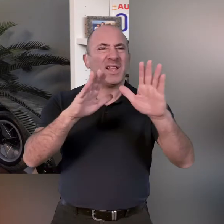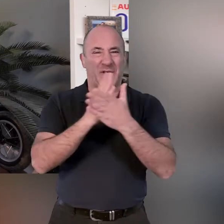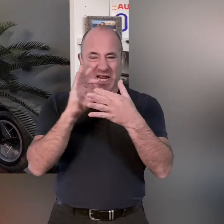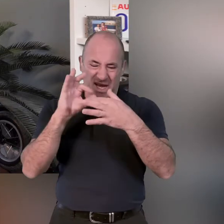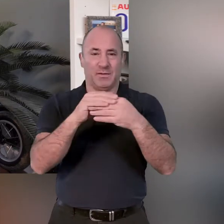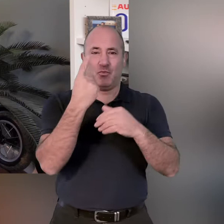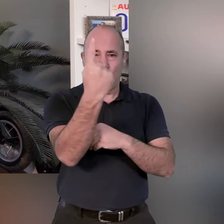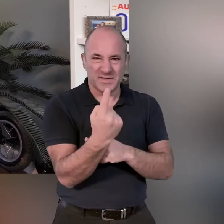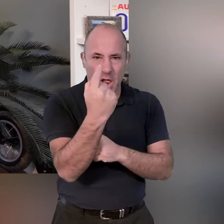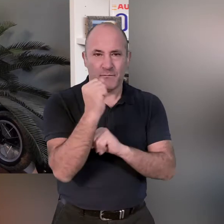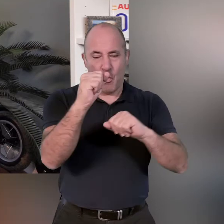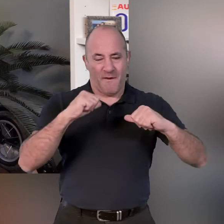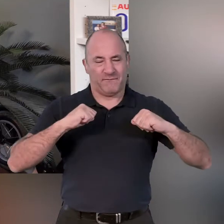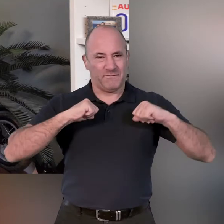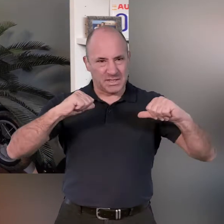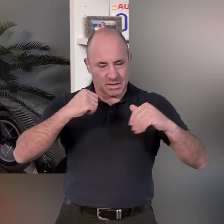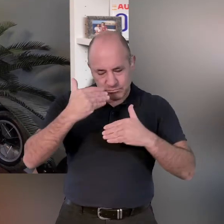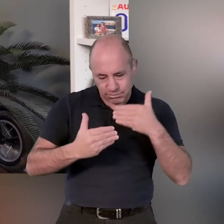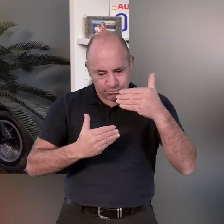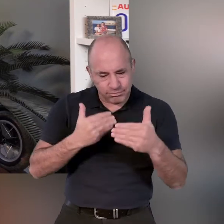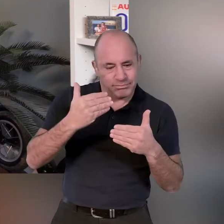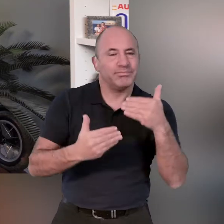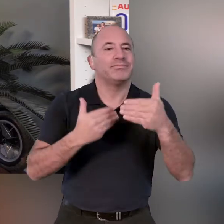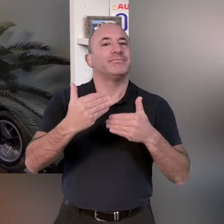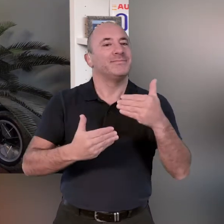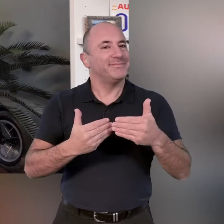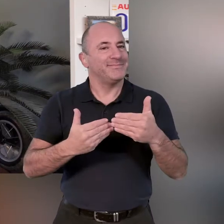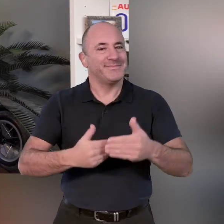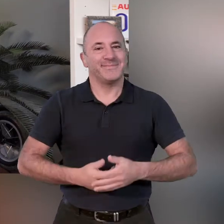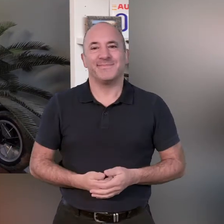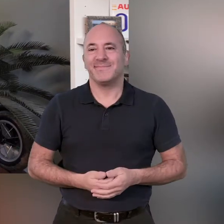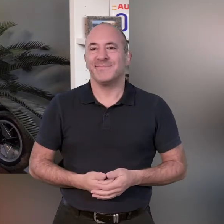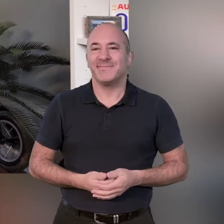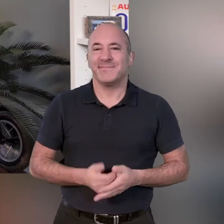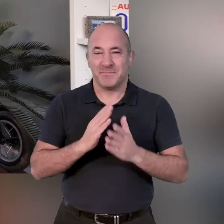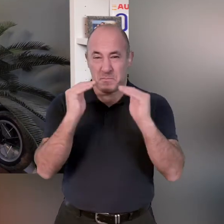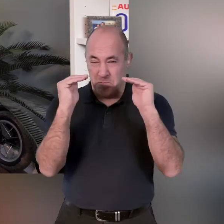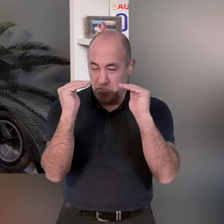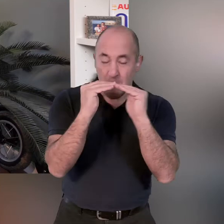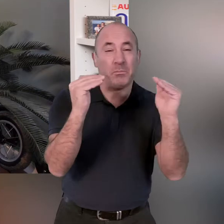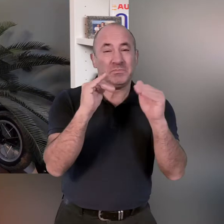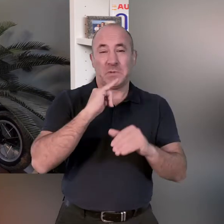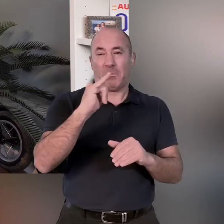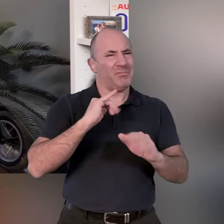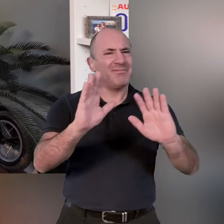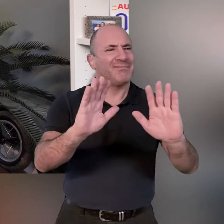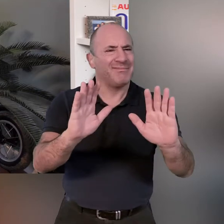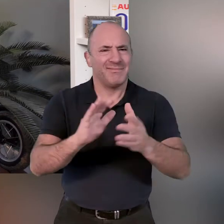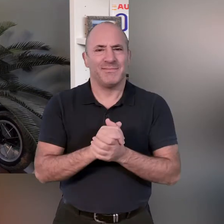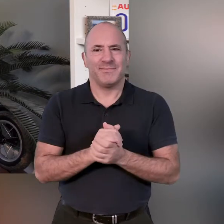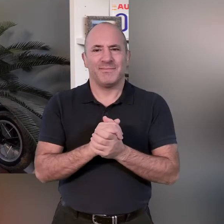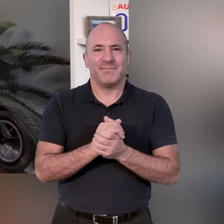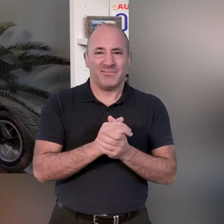exactly. This is all about you and your path, your fitness journey. This is doesn't have to be exactly what I